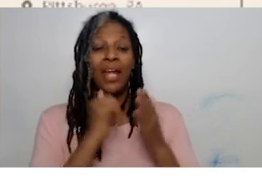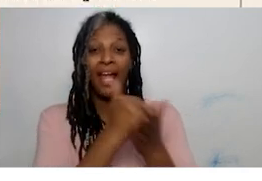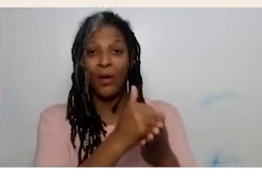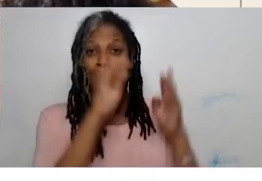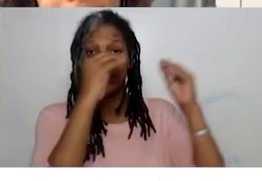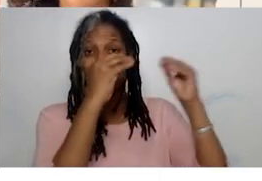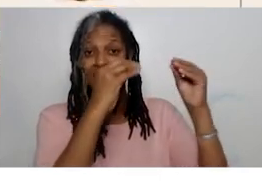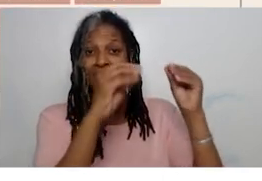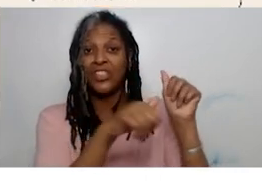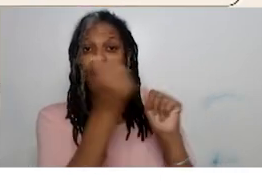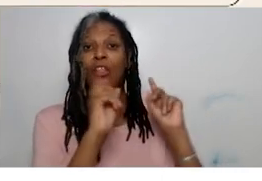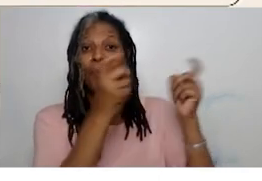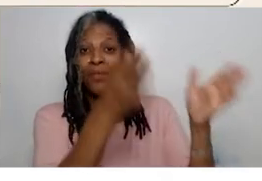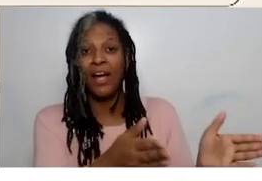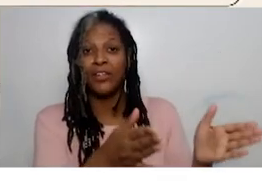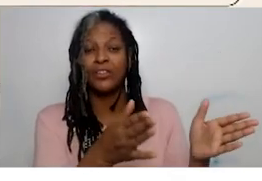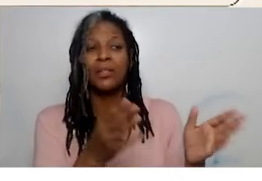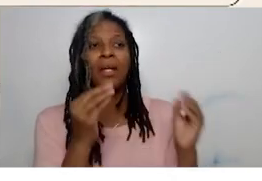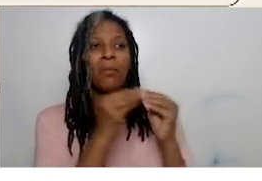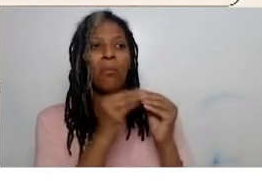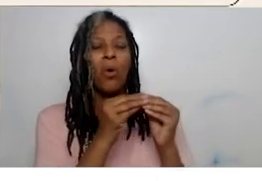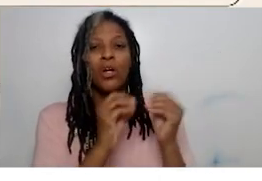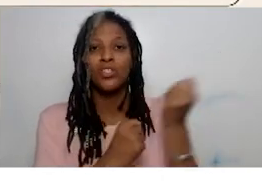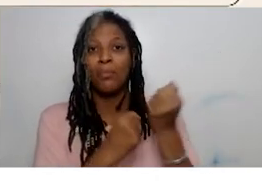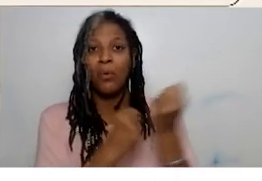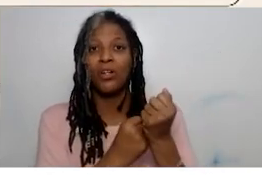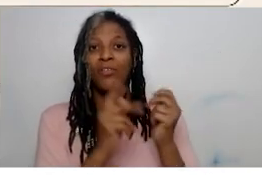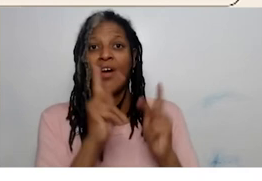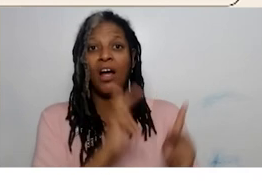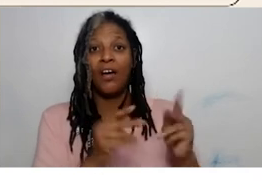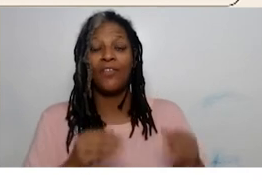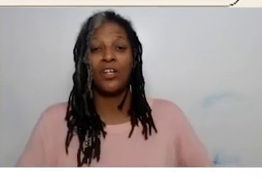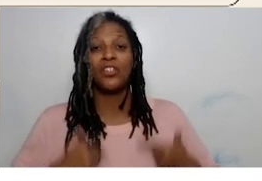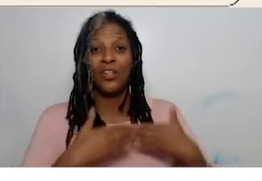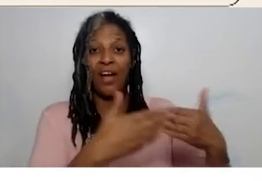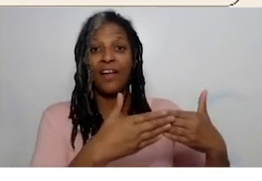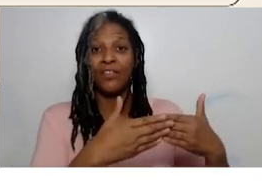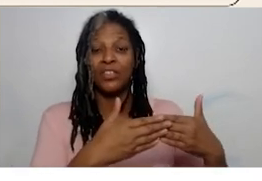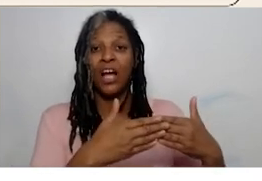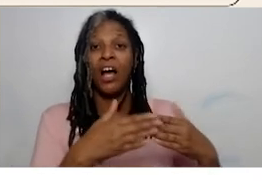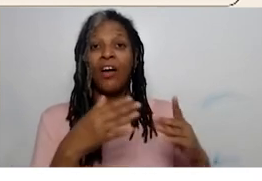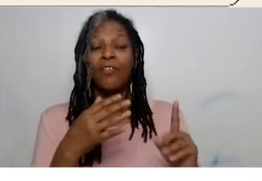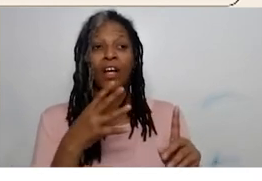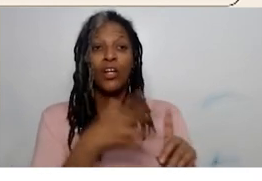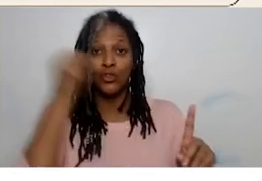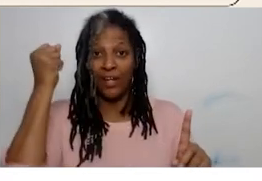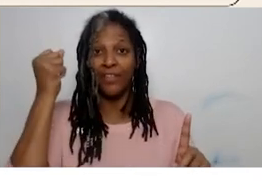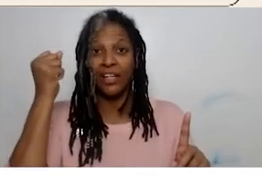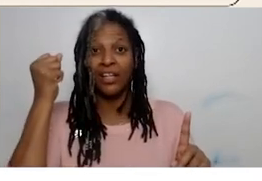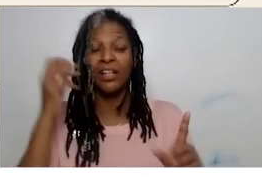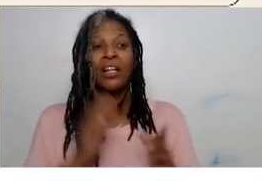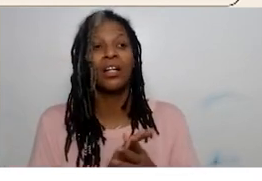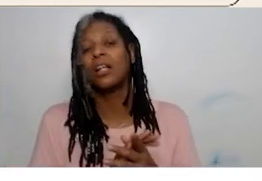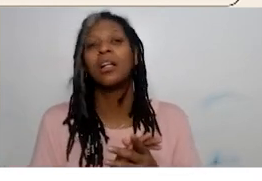better supportive of trafficking and commercial sexual exploitation survivors. So our directory is created by us, led by survivors,